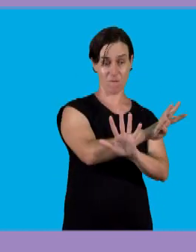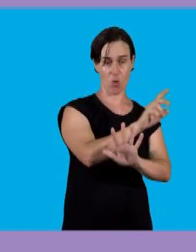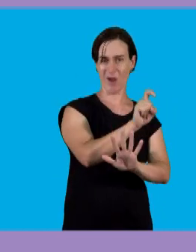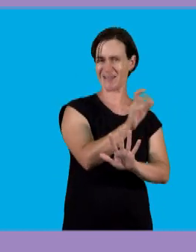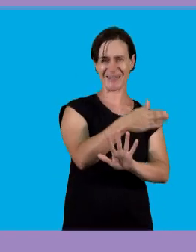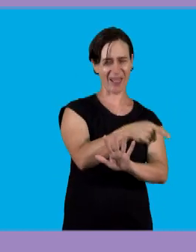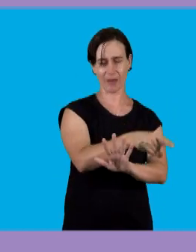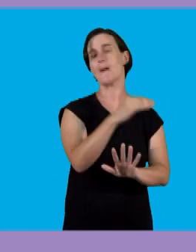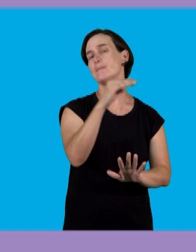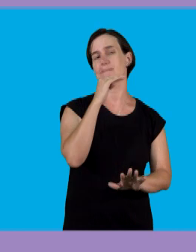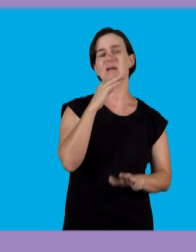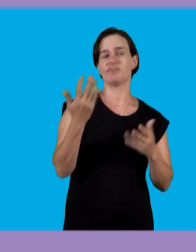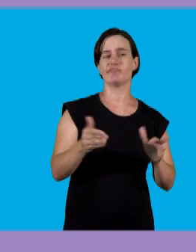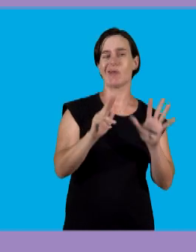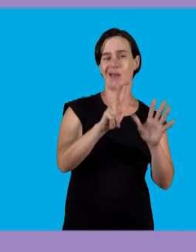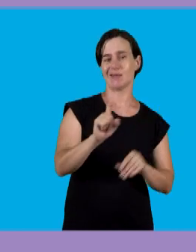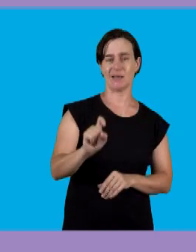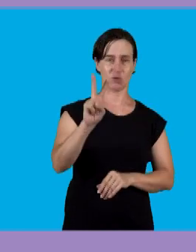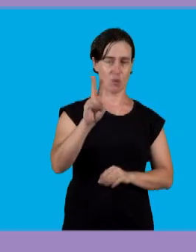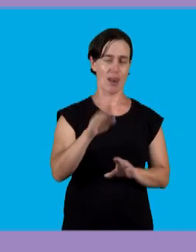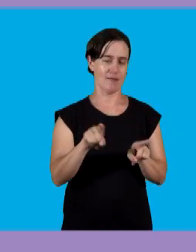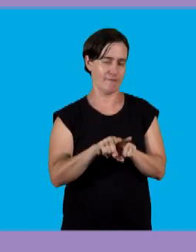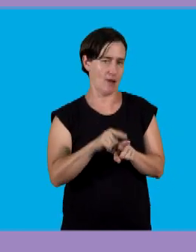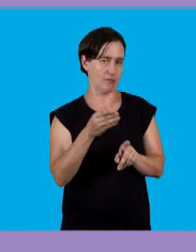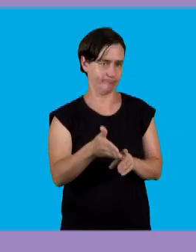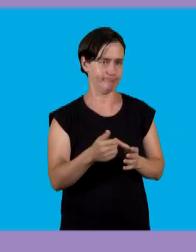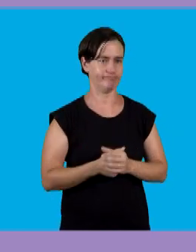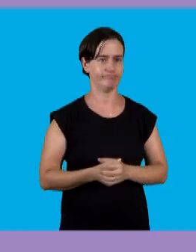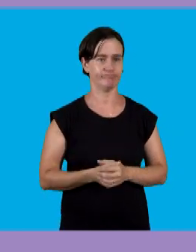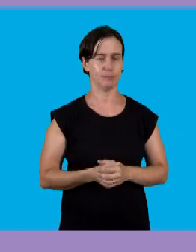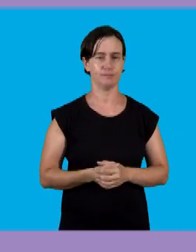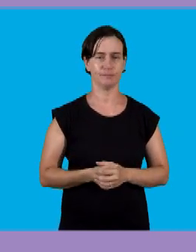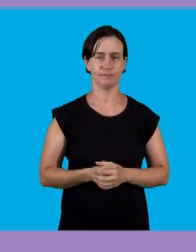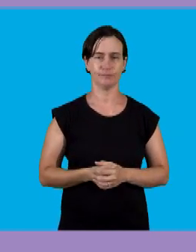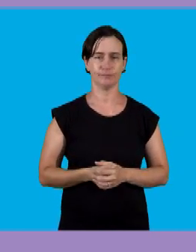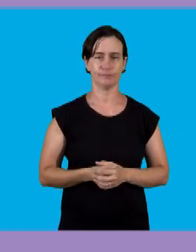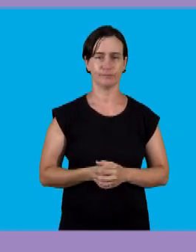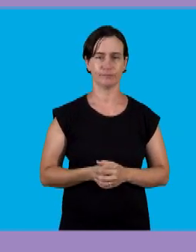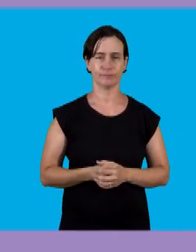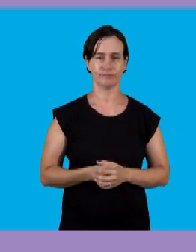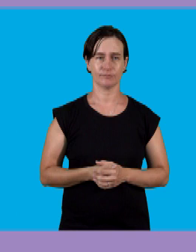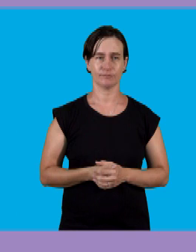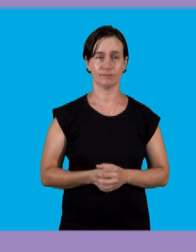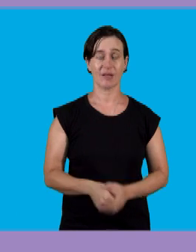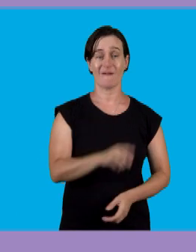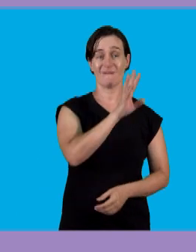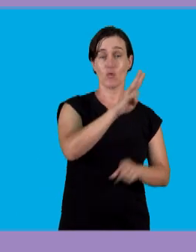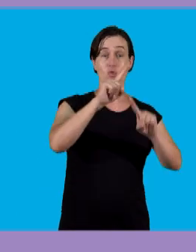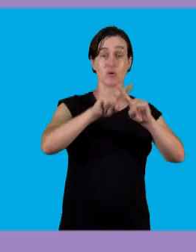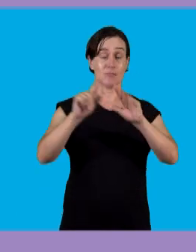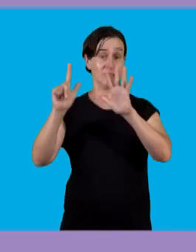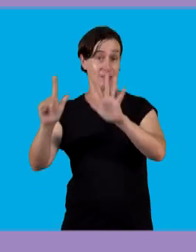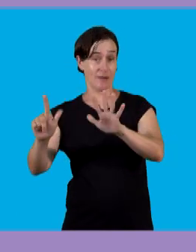are no other variables, we are going to write those variables as they are. 4 multiplied by a 7, and